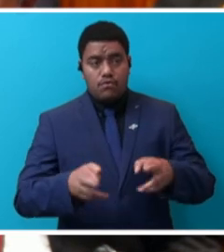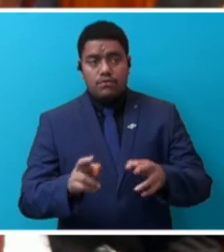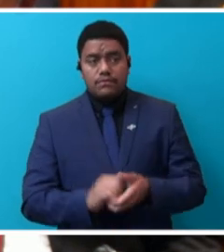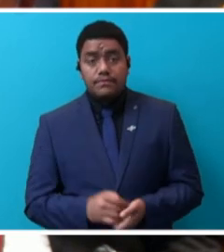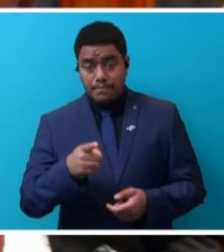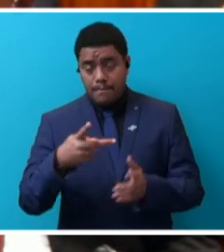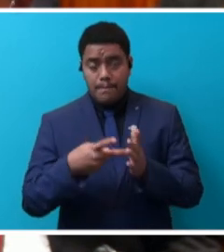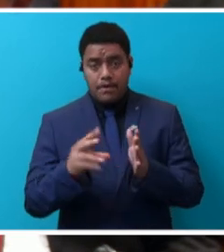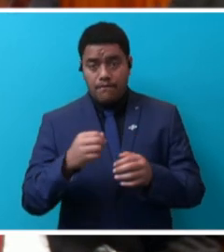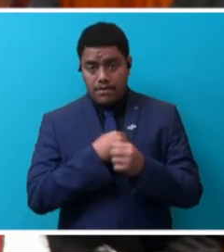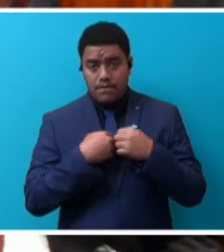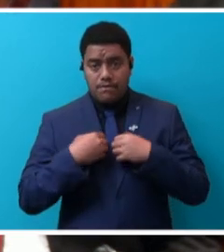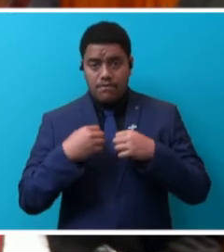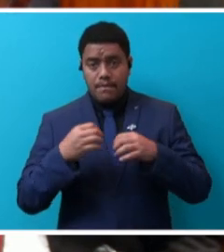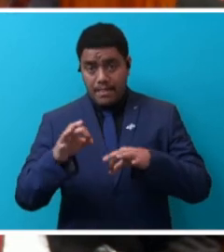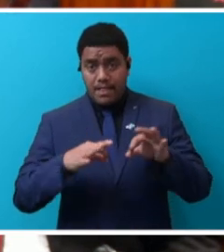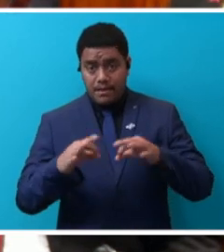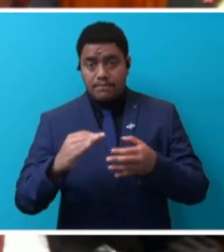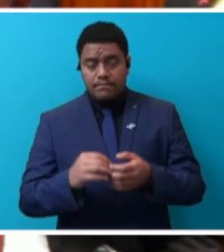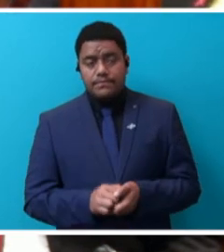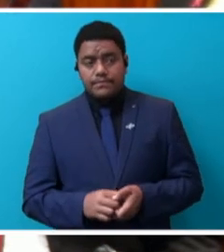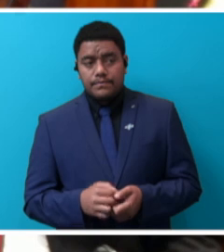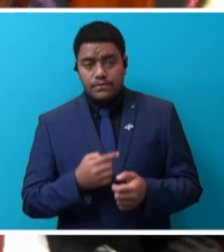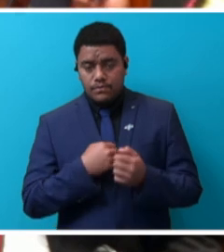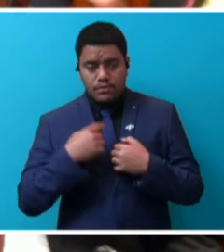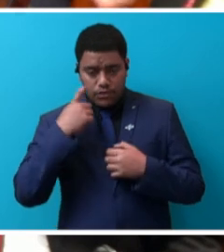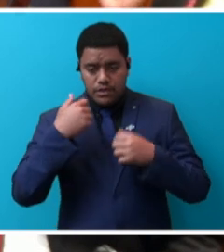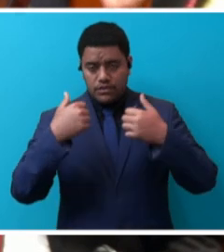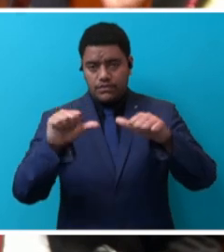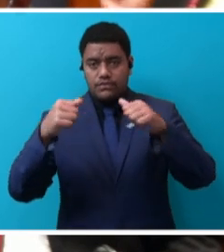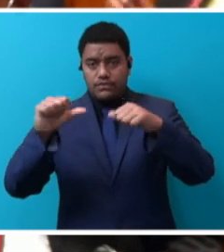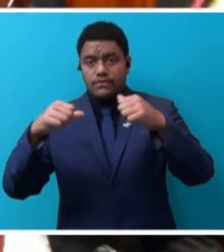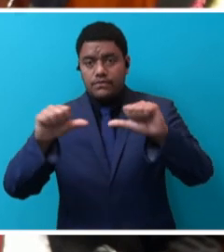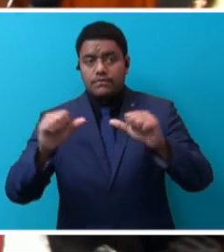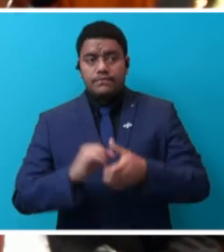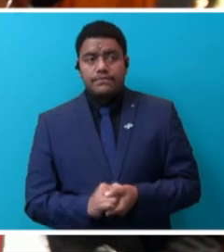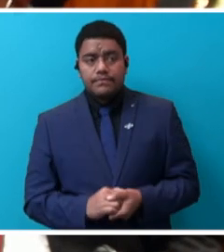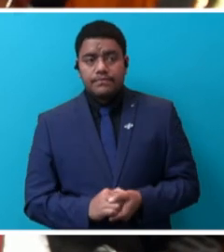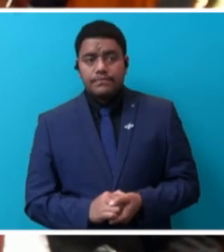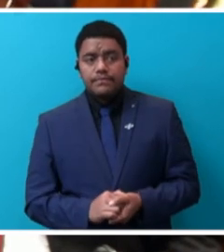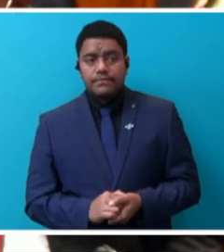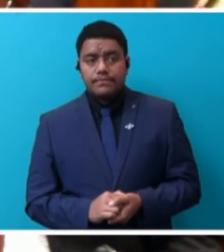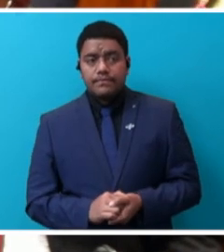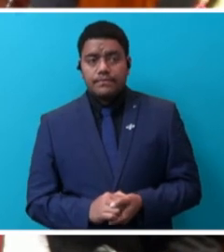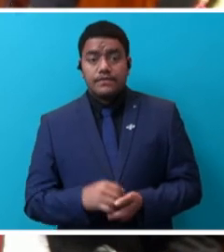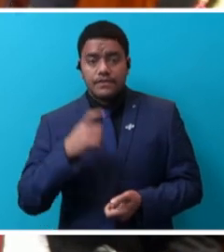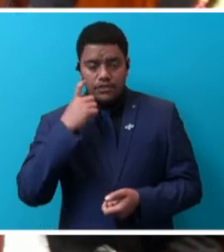strategy, which seek to deliver resilient and inclusive, sustainable